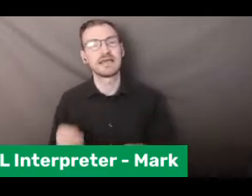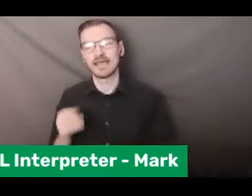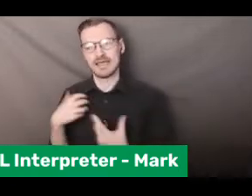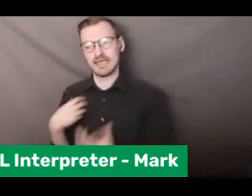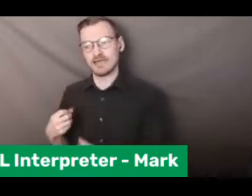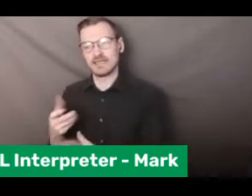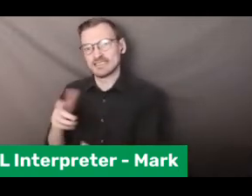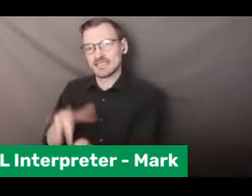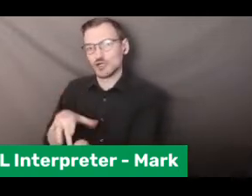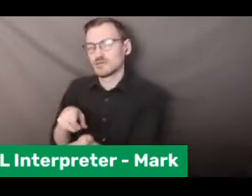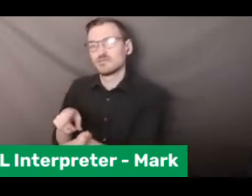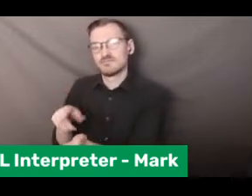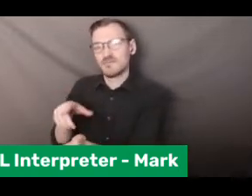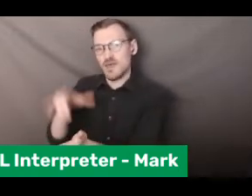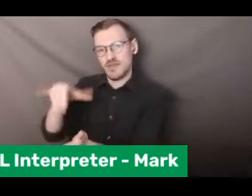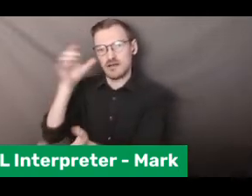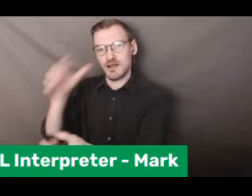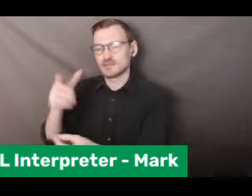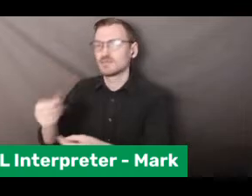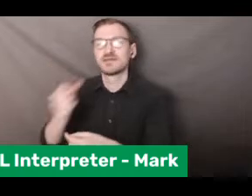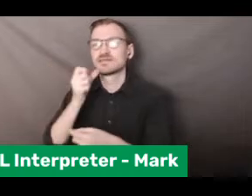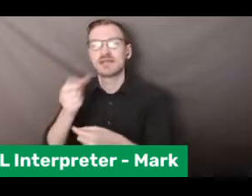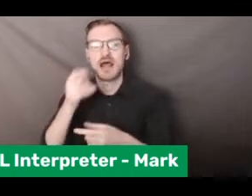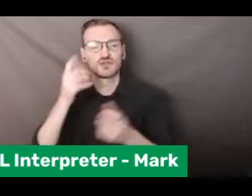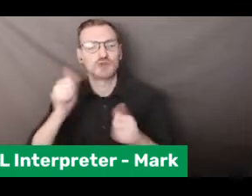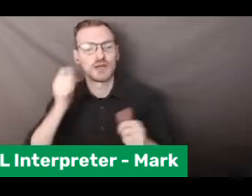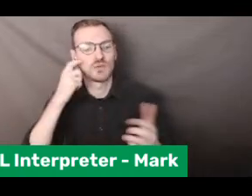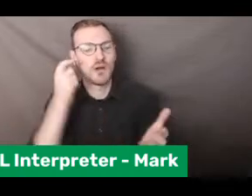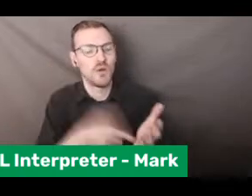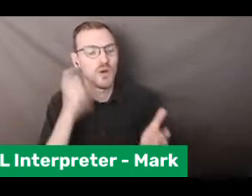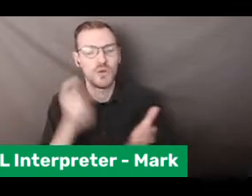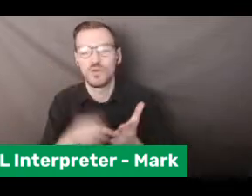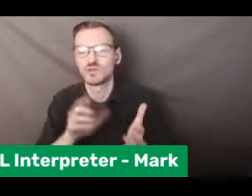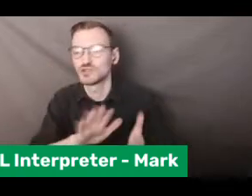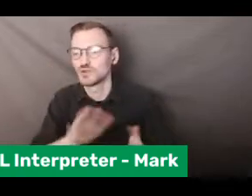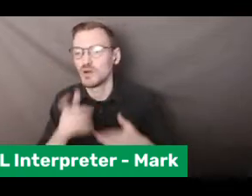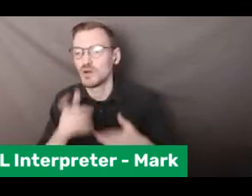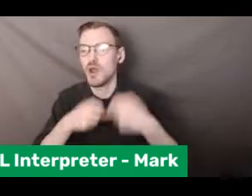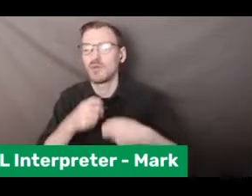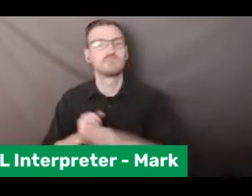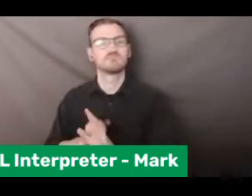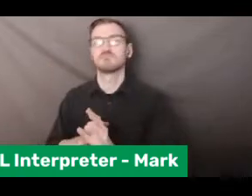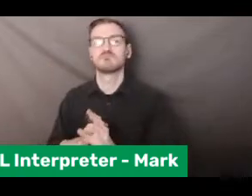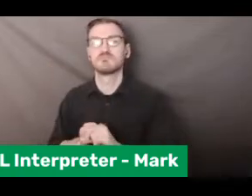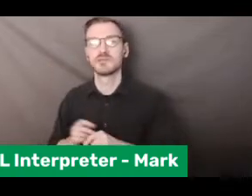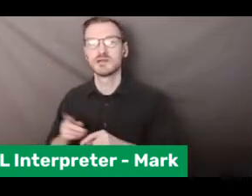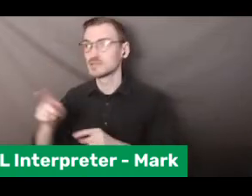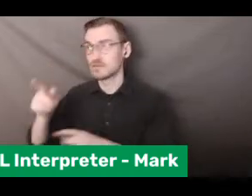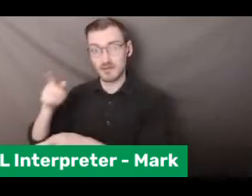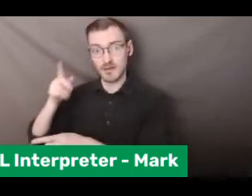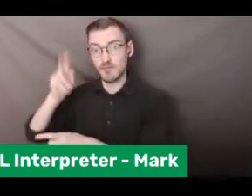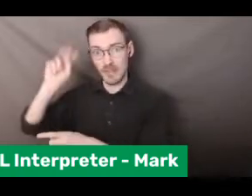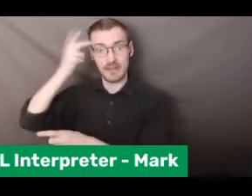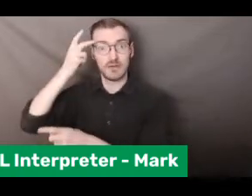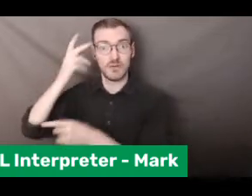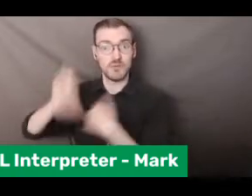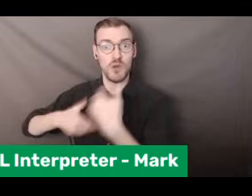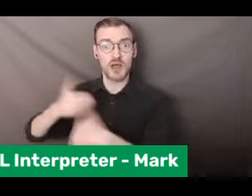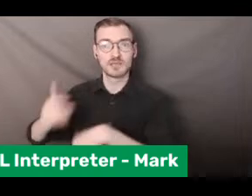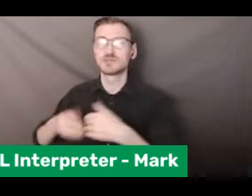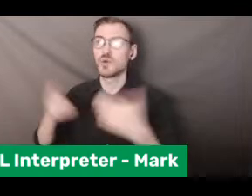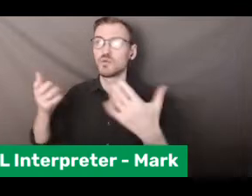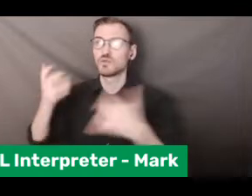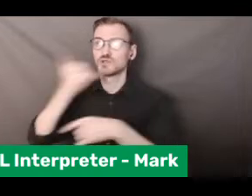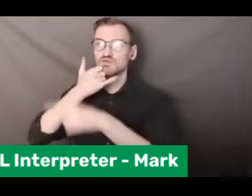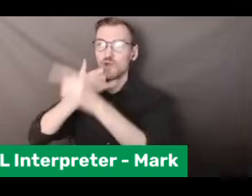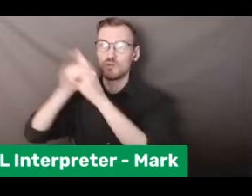people and what needs to be fixed in people. It is a political process that asks us what is wrong with the systems and structures